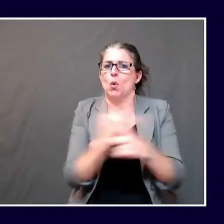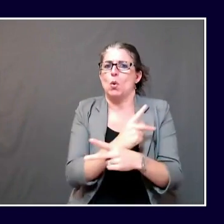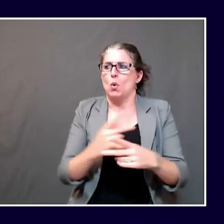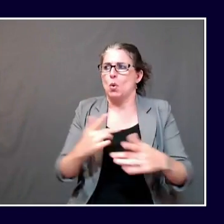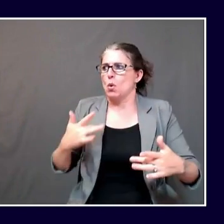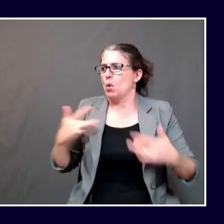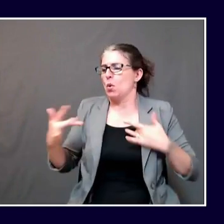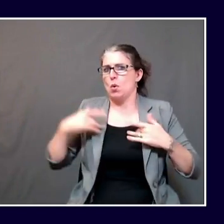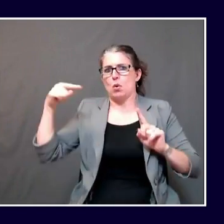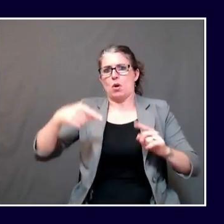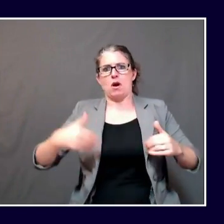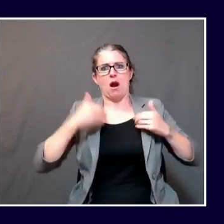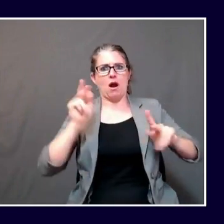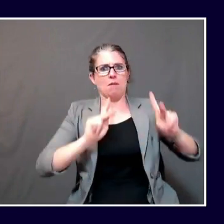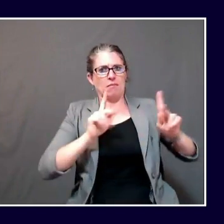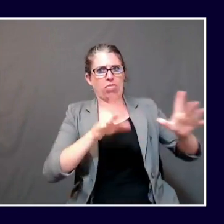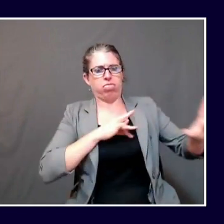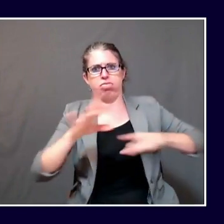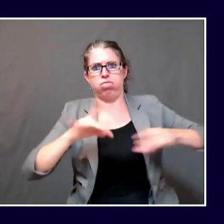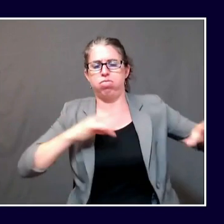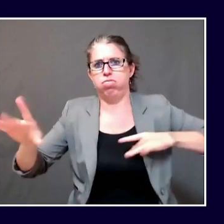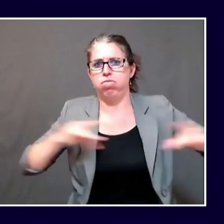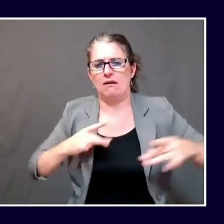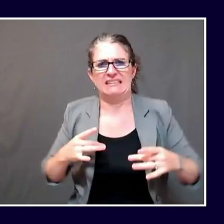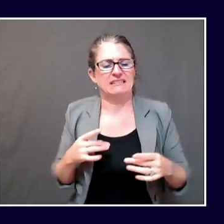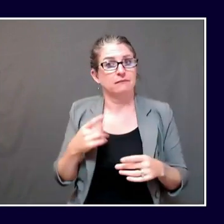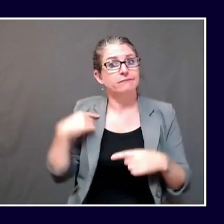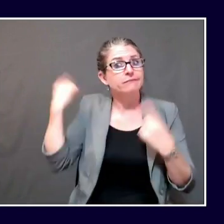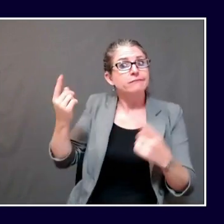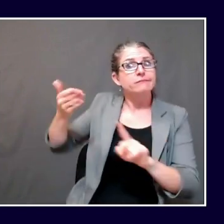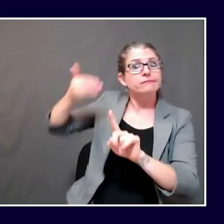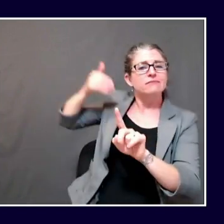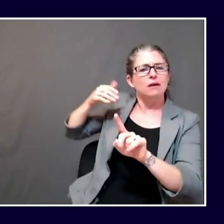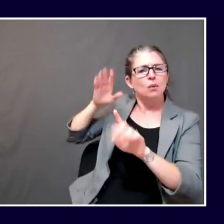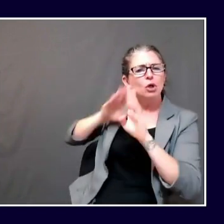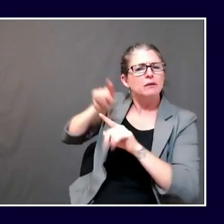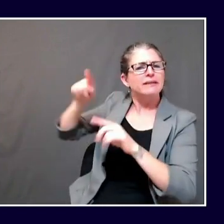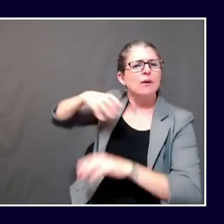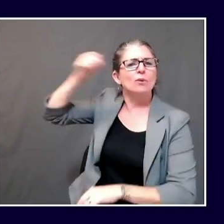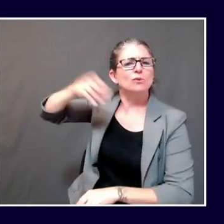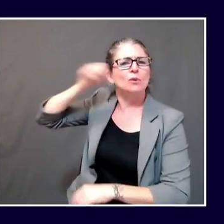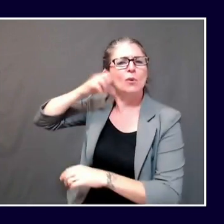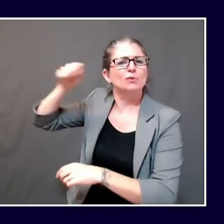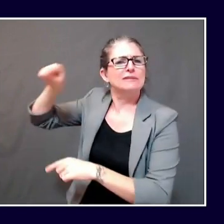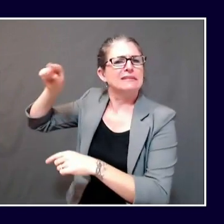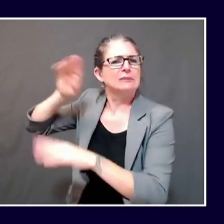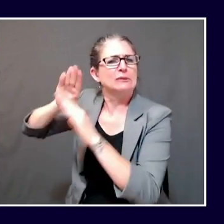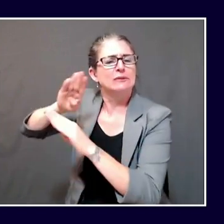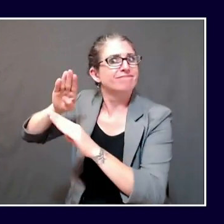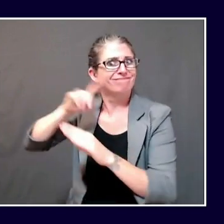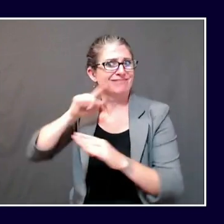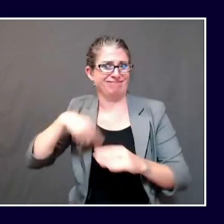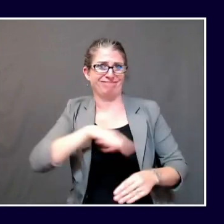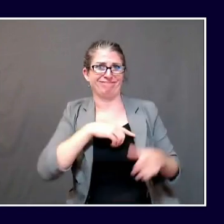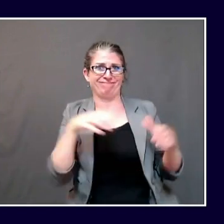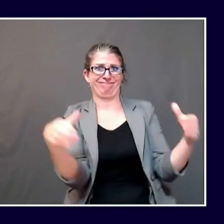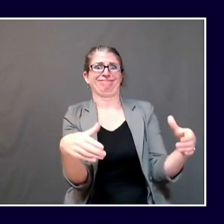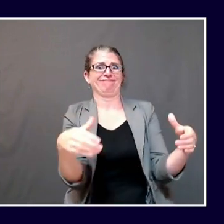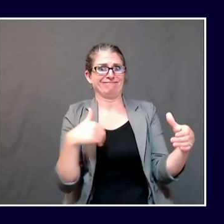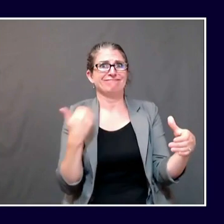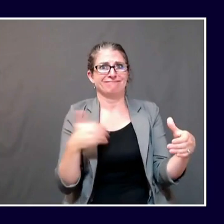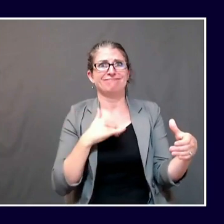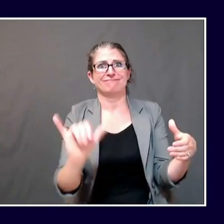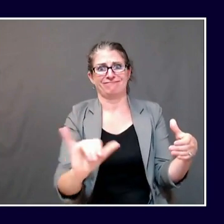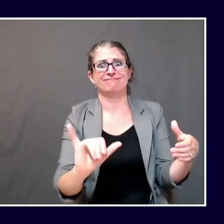from the US CDC, increases of COVID-19 among younger individuals